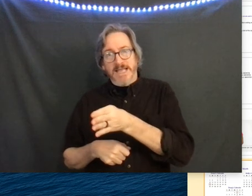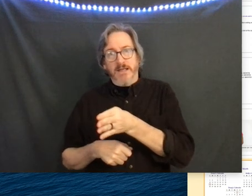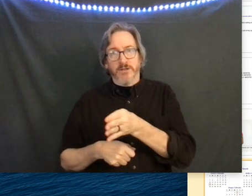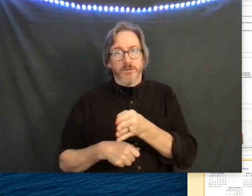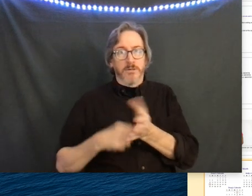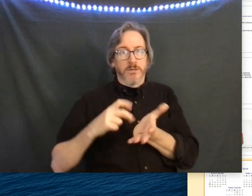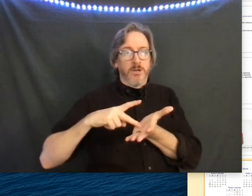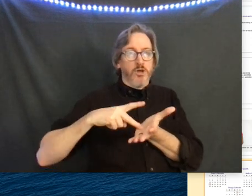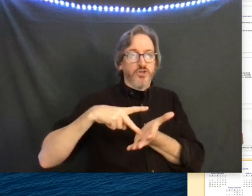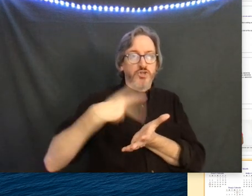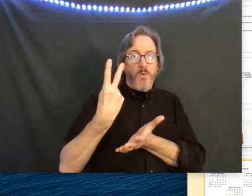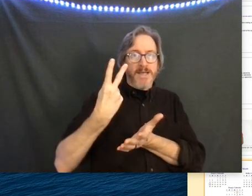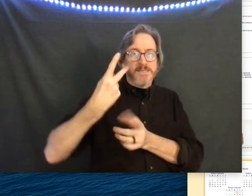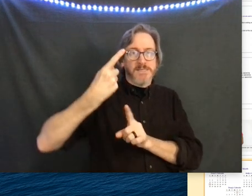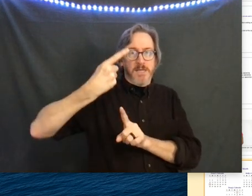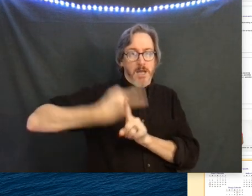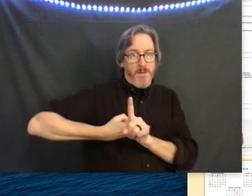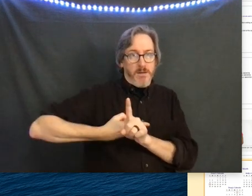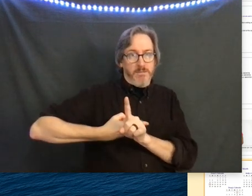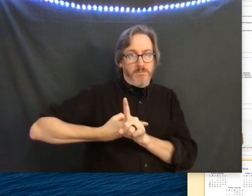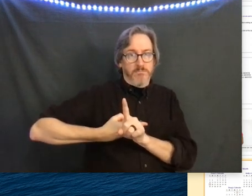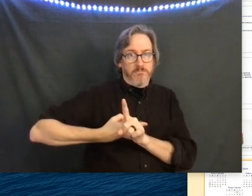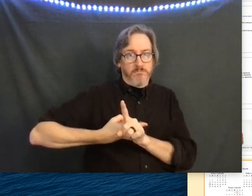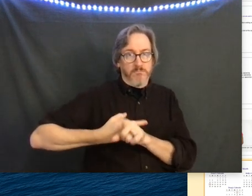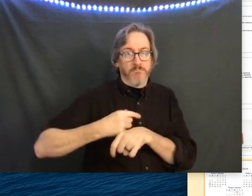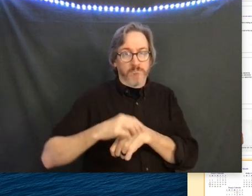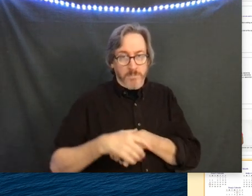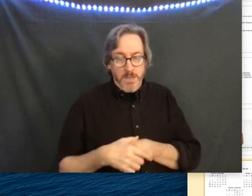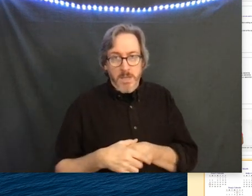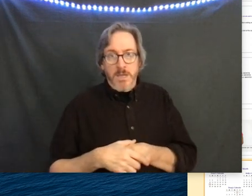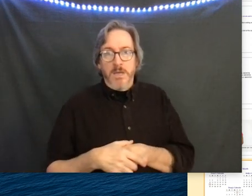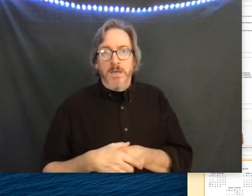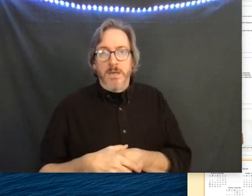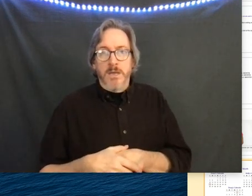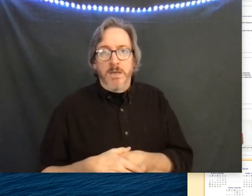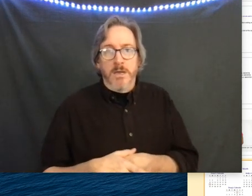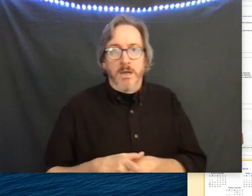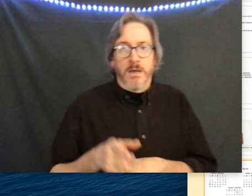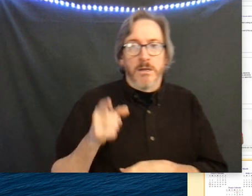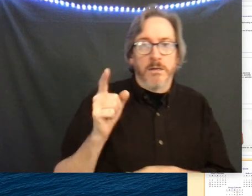Holly's calendar, twice a month.